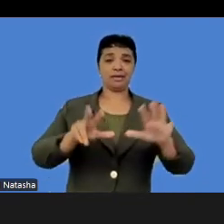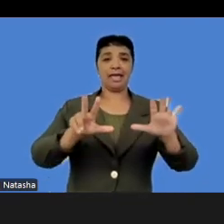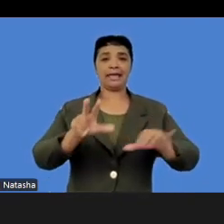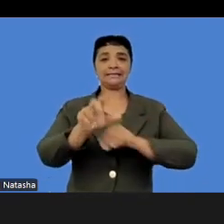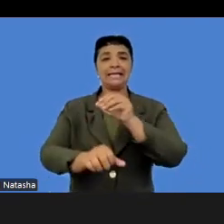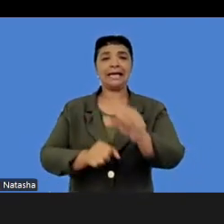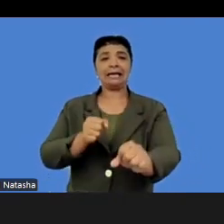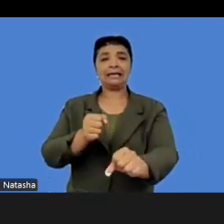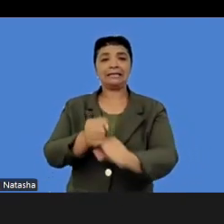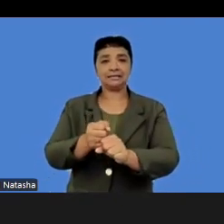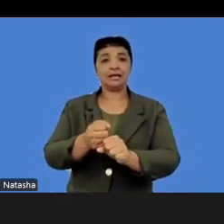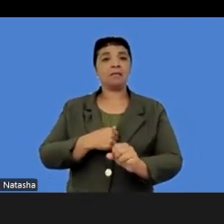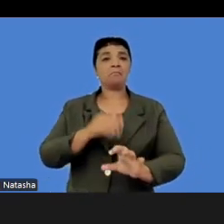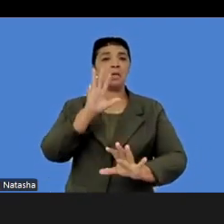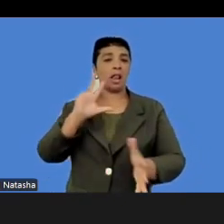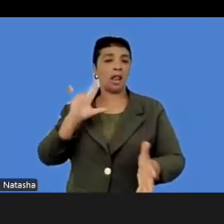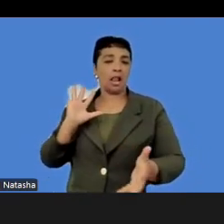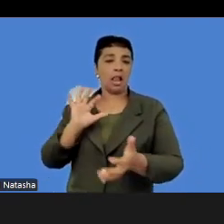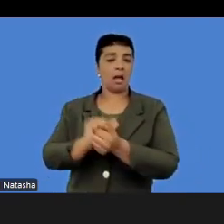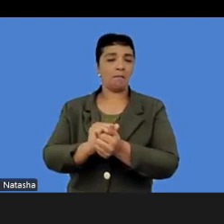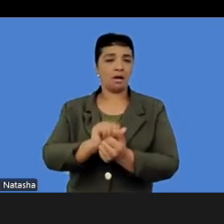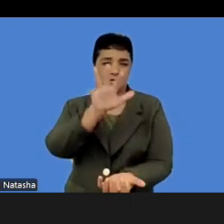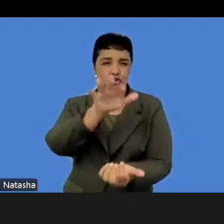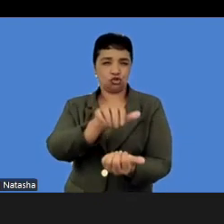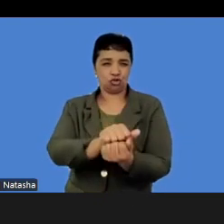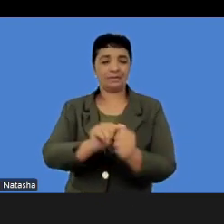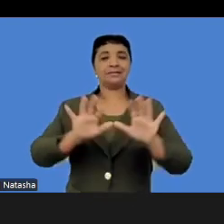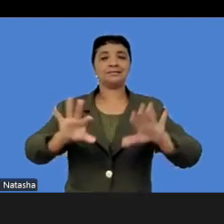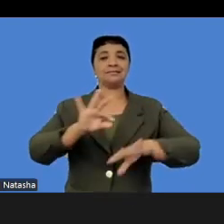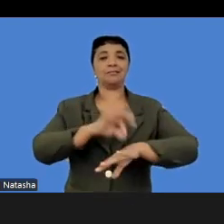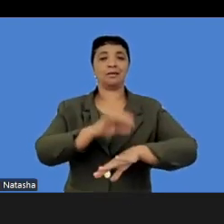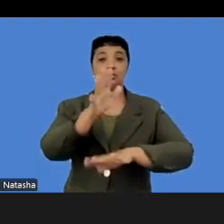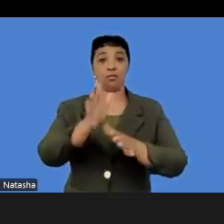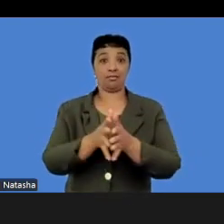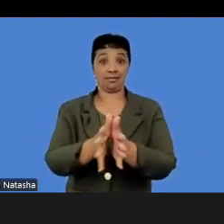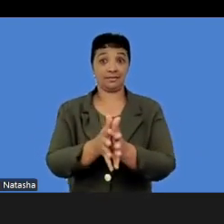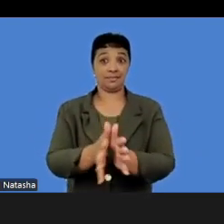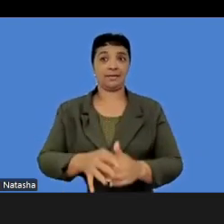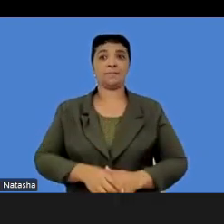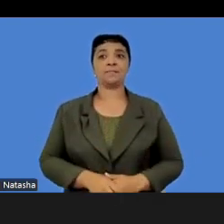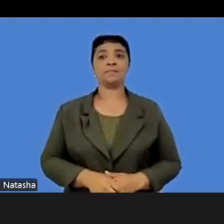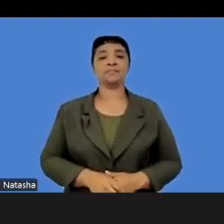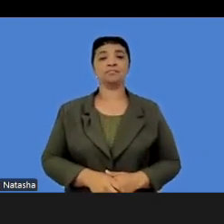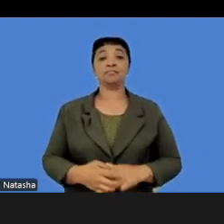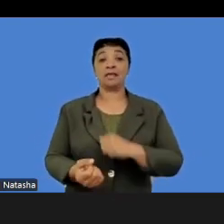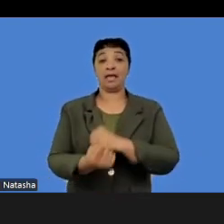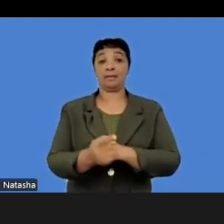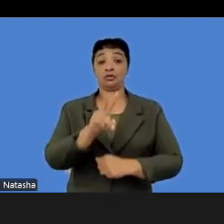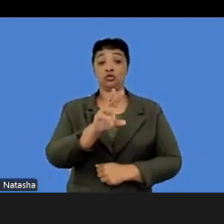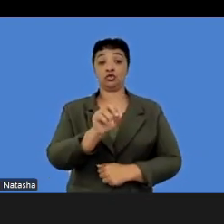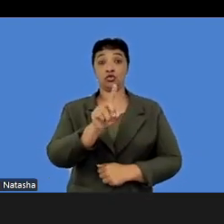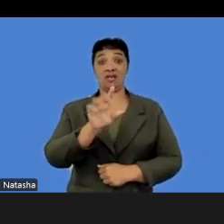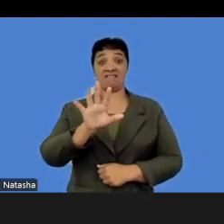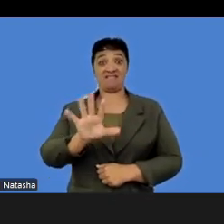my best to cover as much as possible in 10 minutes. So it all started in 2015 when